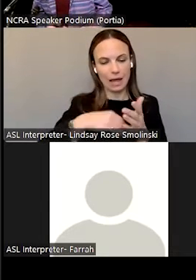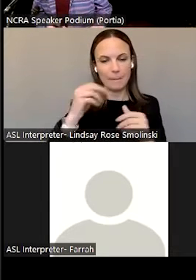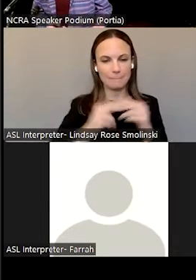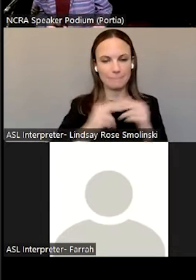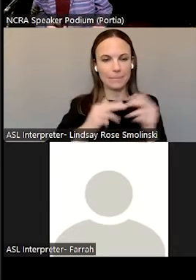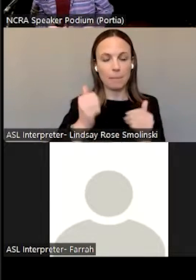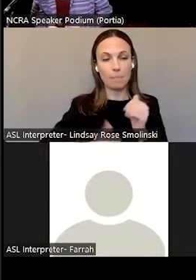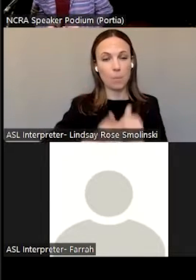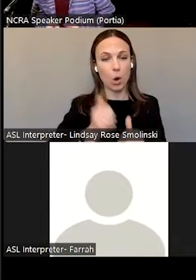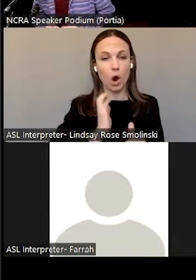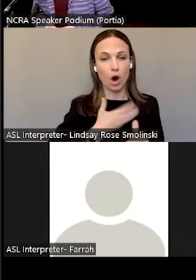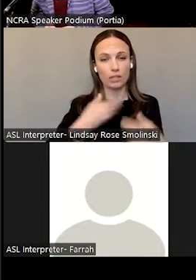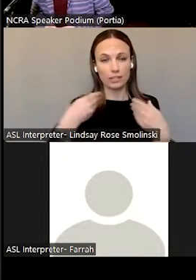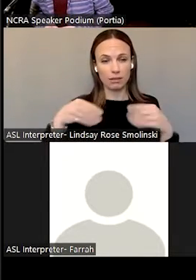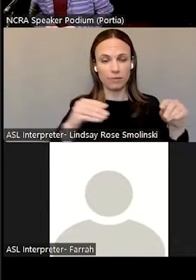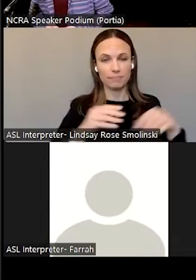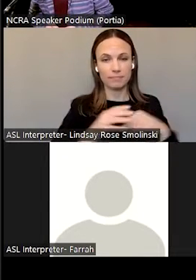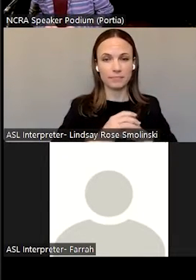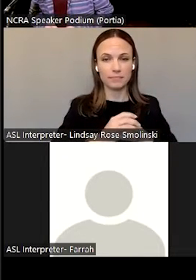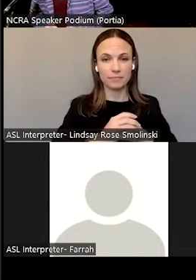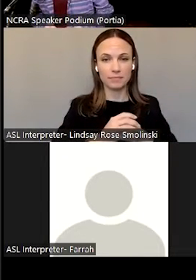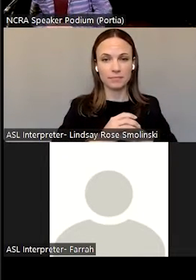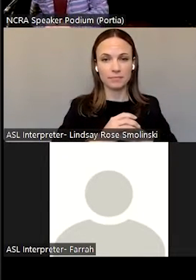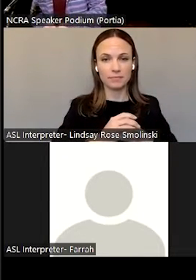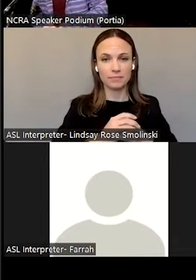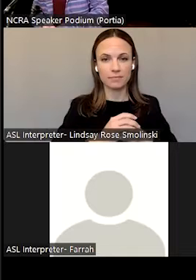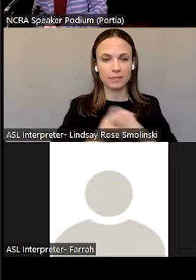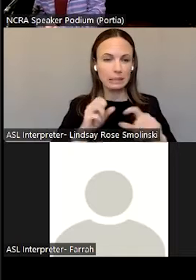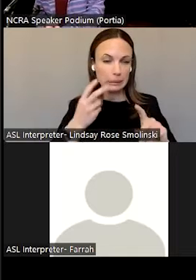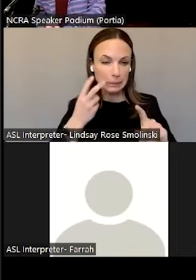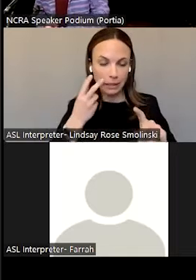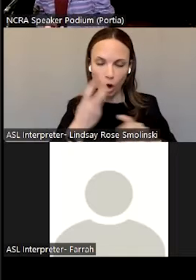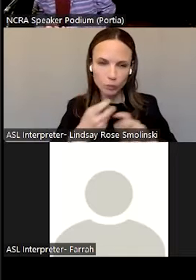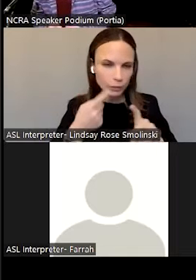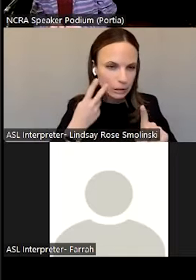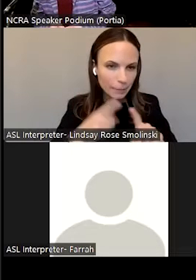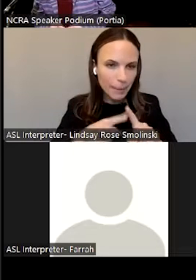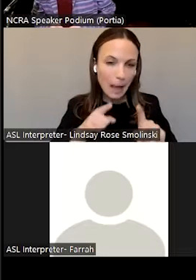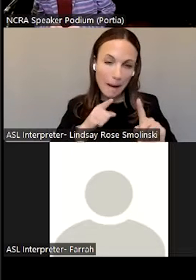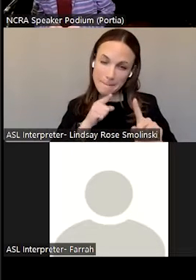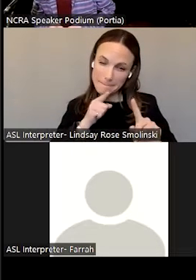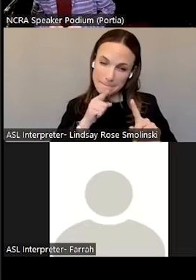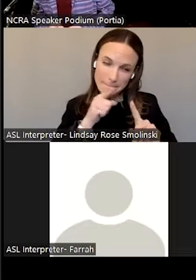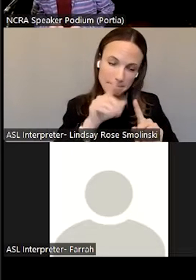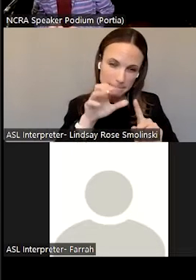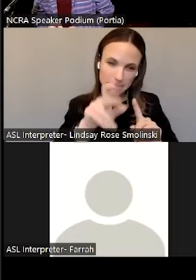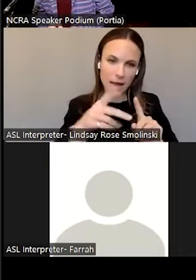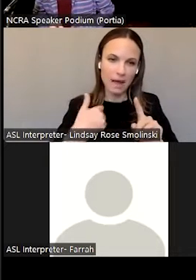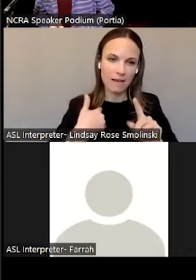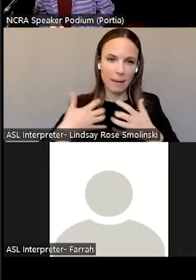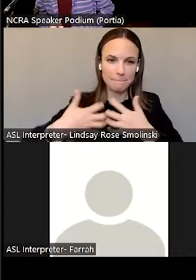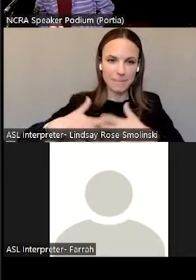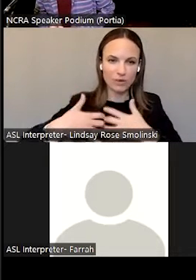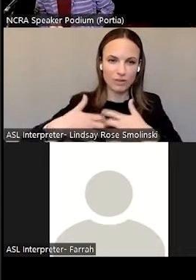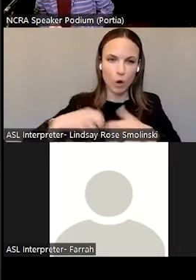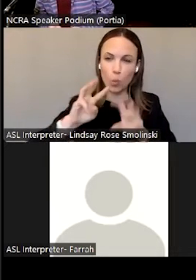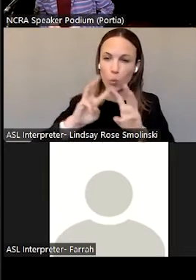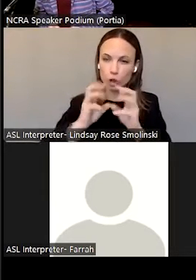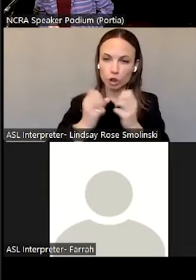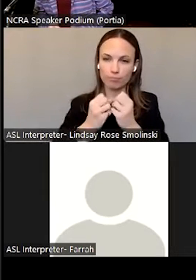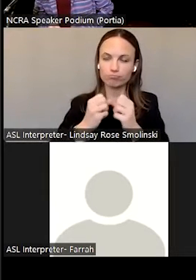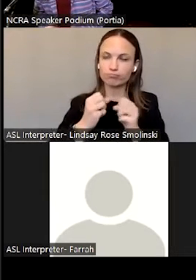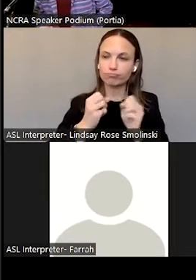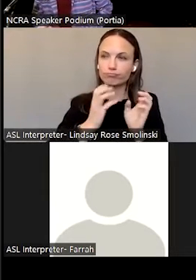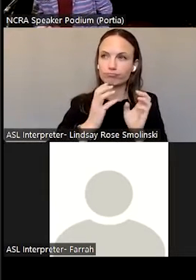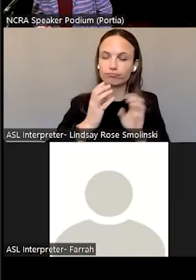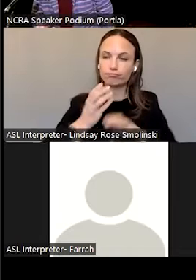most of what we sell. You can barely see it in this slide, but in the very back is our manufacturing workshop